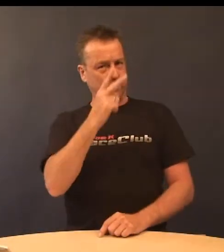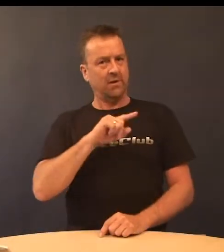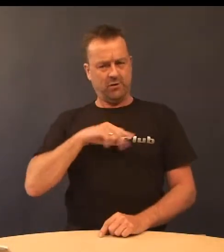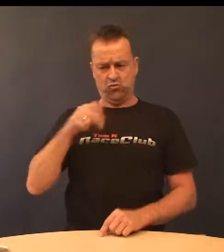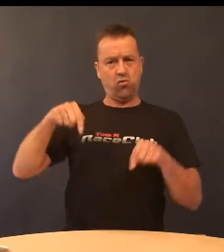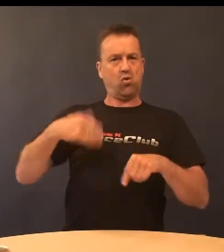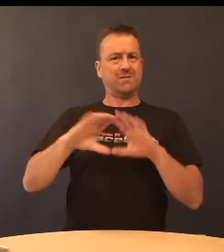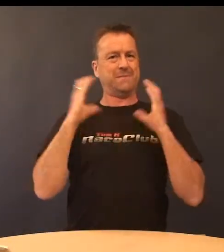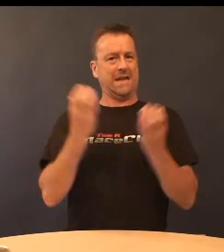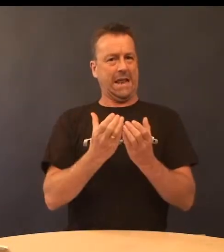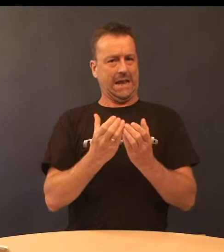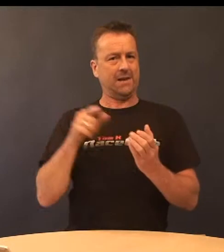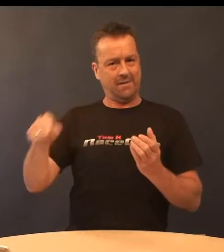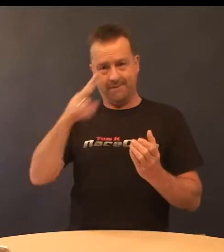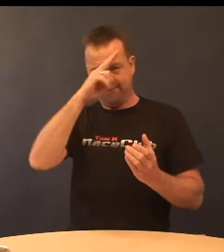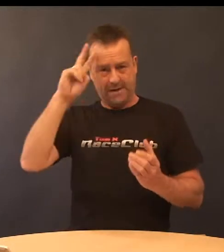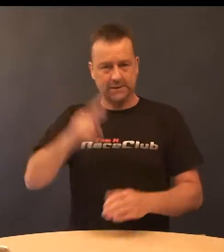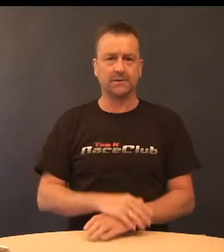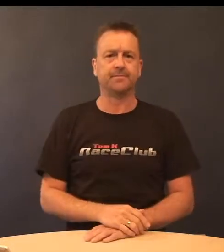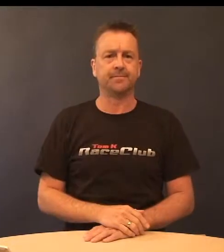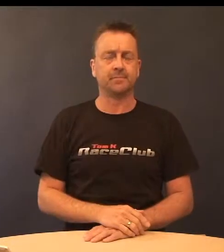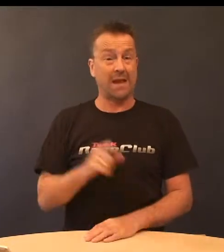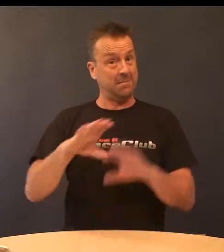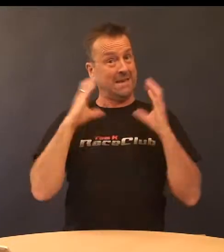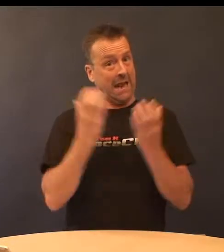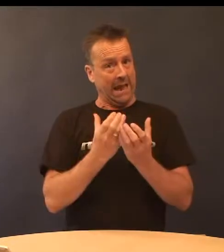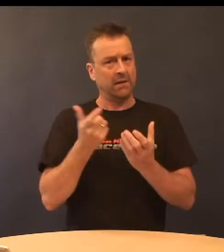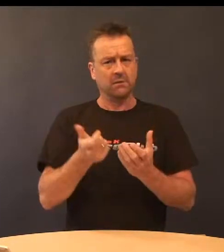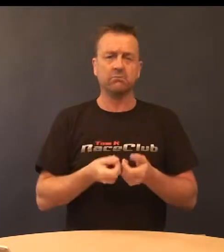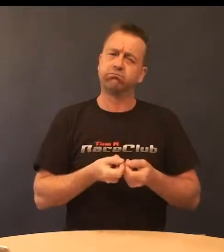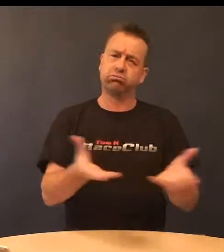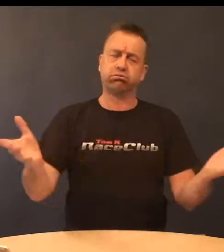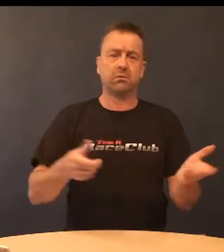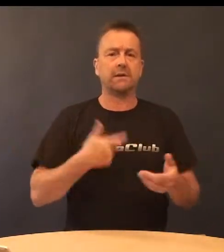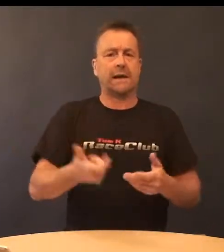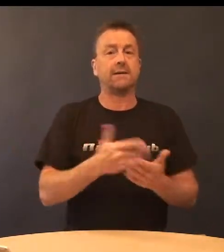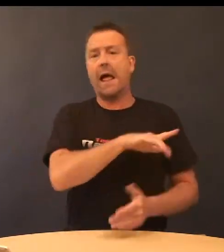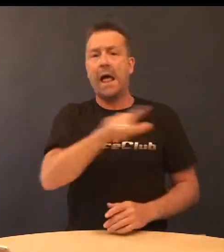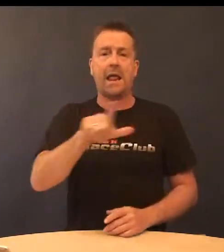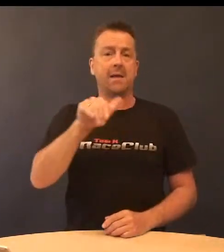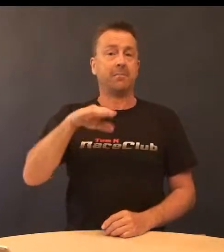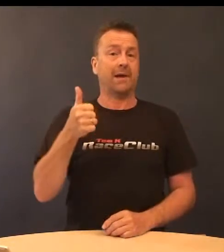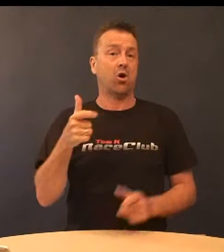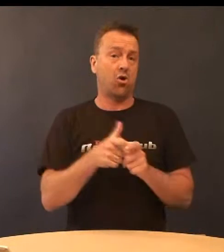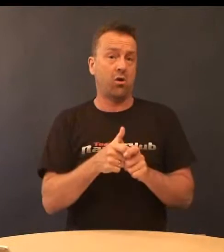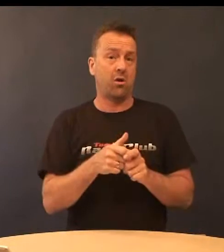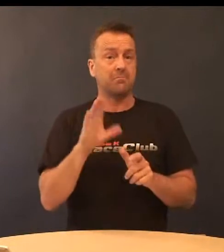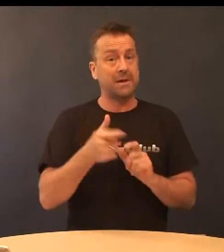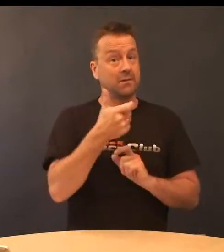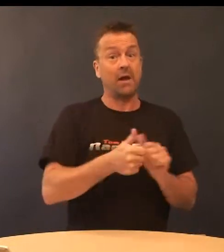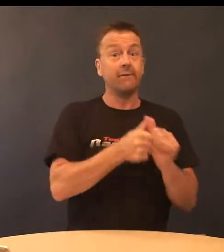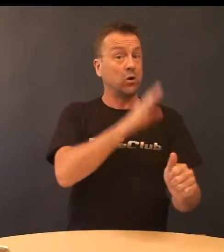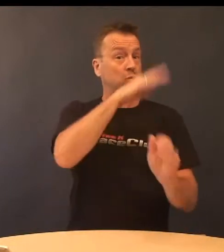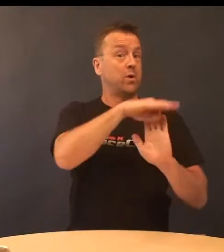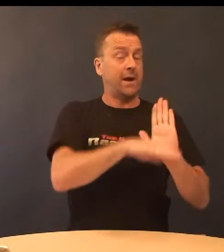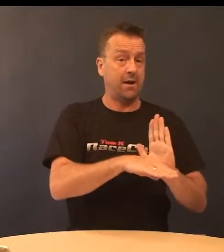As you can see, we're at Michelin in Clermont-Ferrand. Michelin supplies all the LMP1 teams with tyres. With